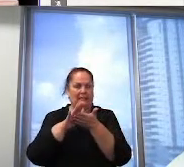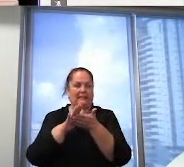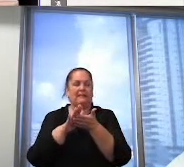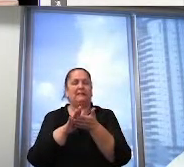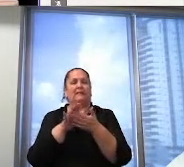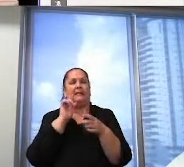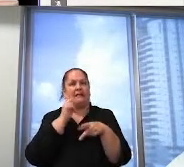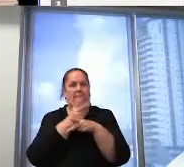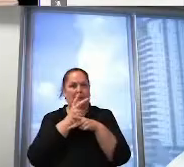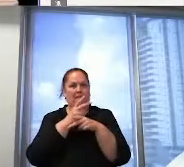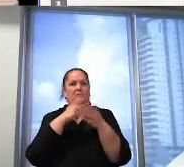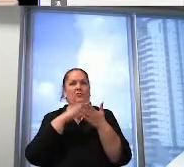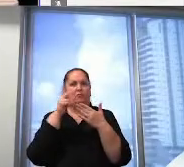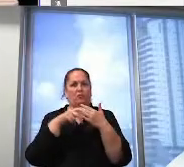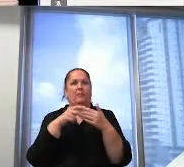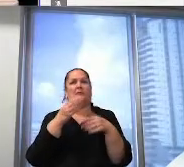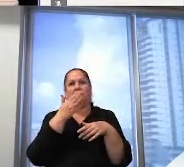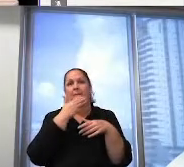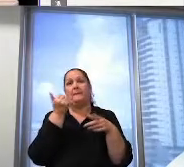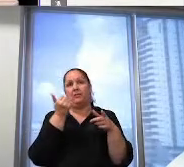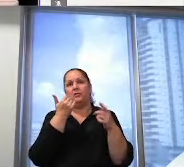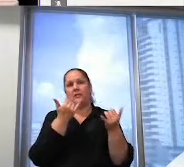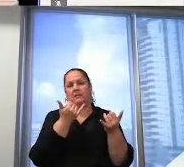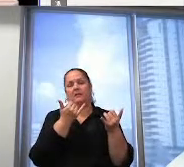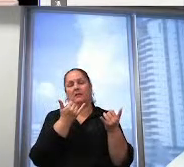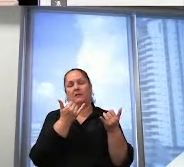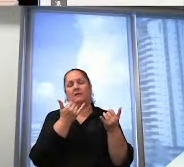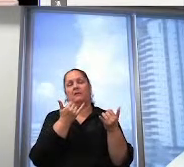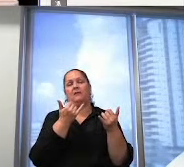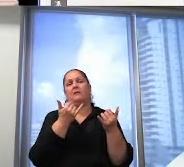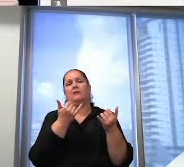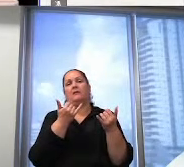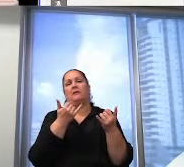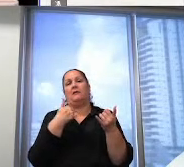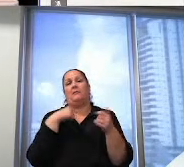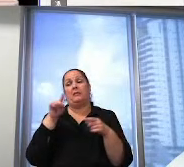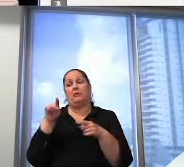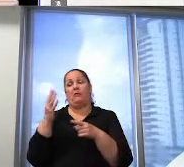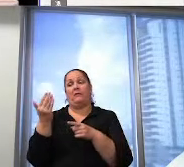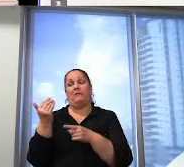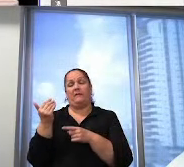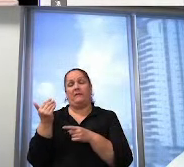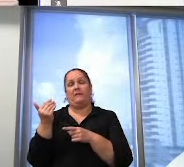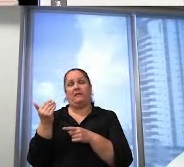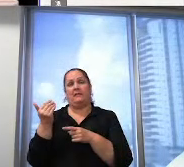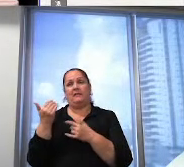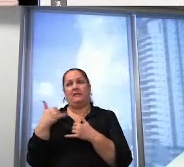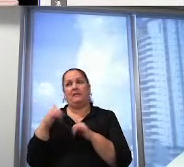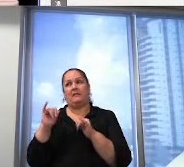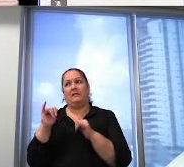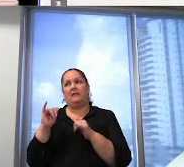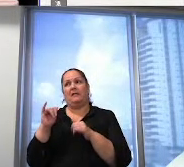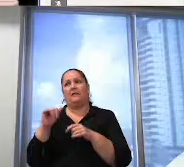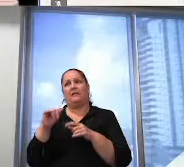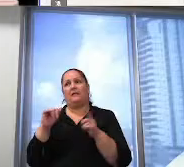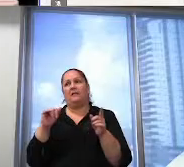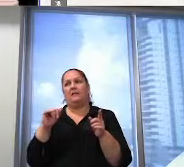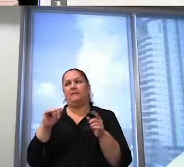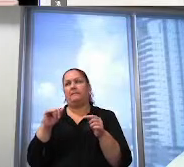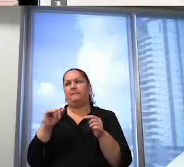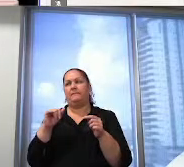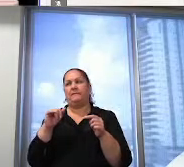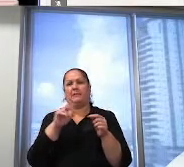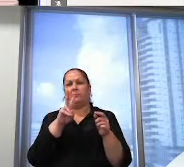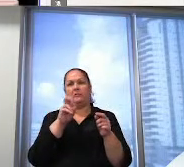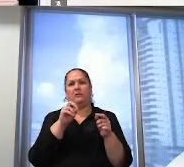clearing into maintenance program in a much better state. So the reason we're focusing on the 115 kV black start is because the 230 has